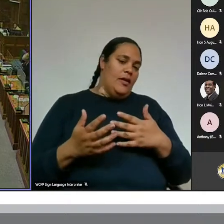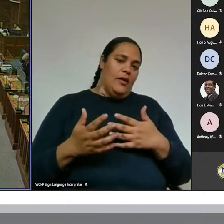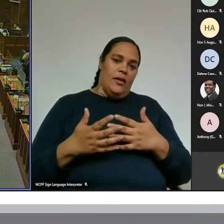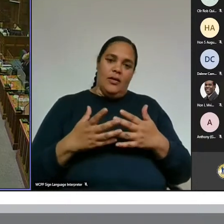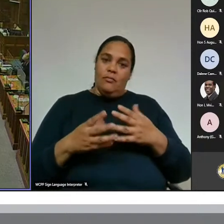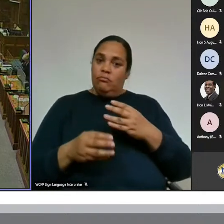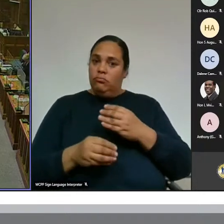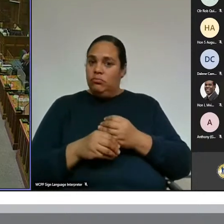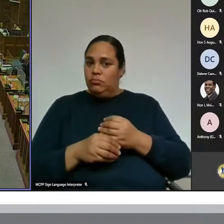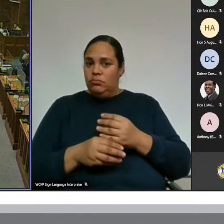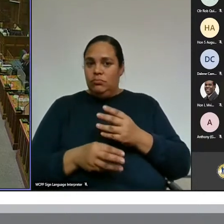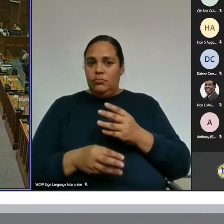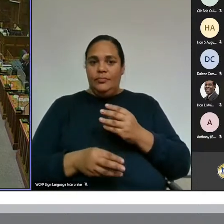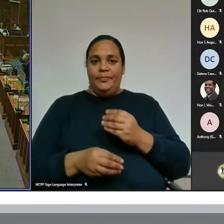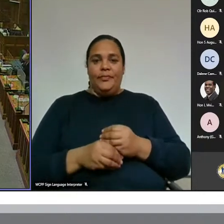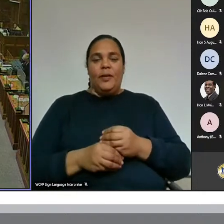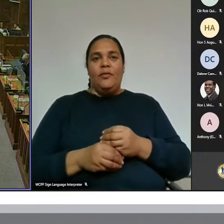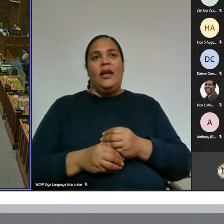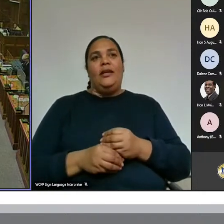additional